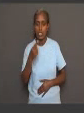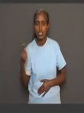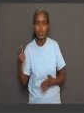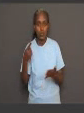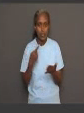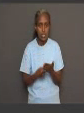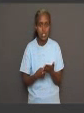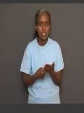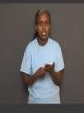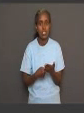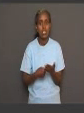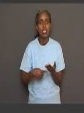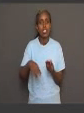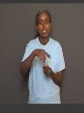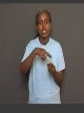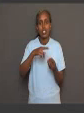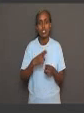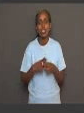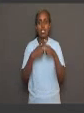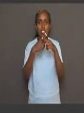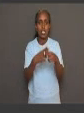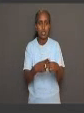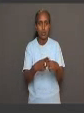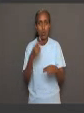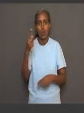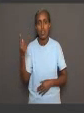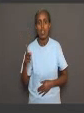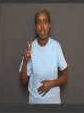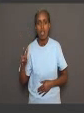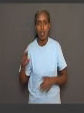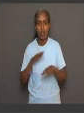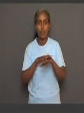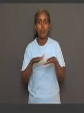these regions is called a half-plane.